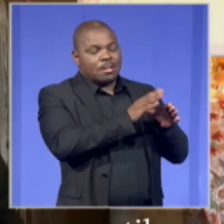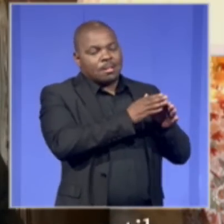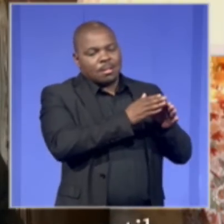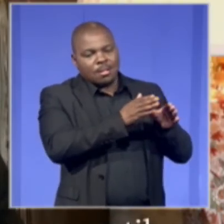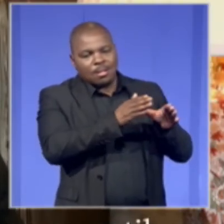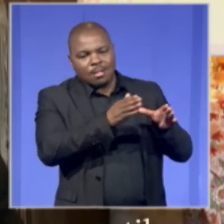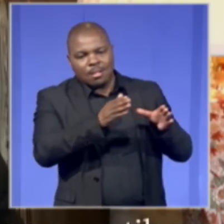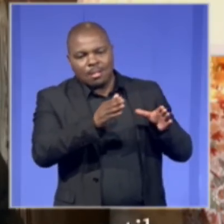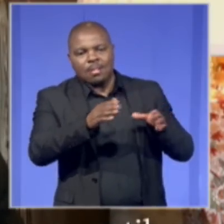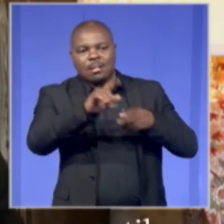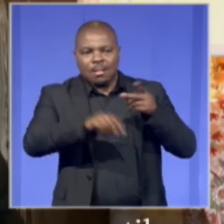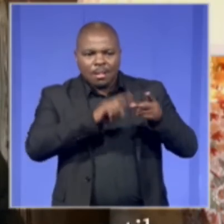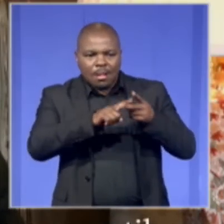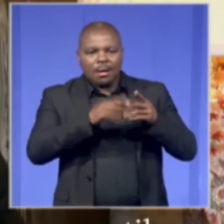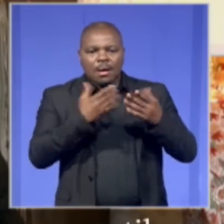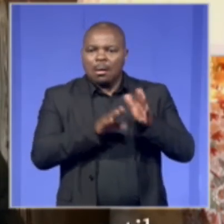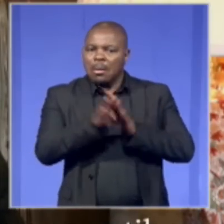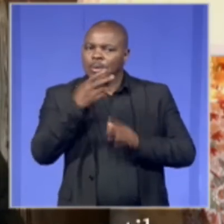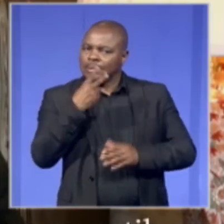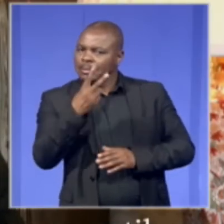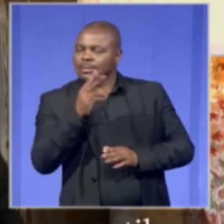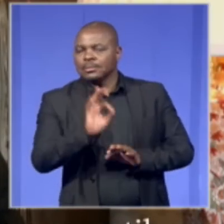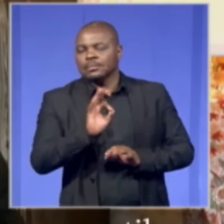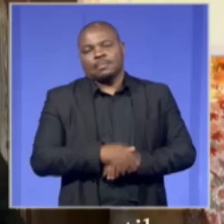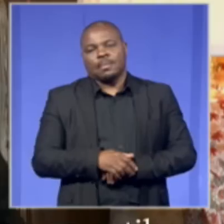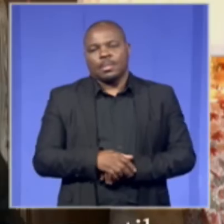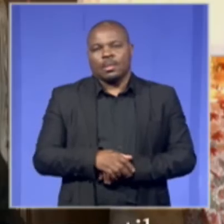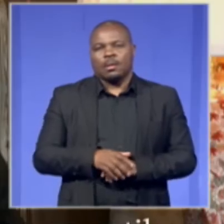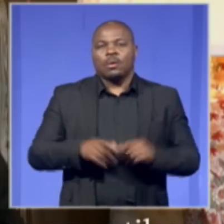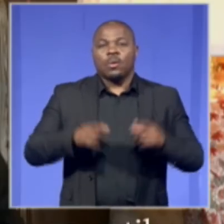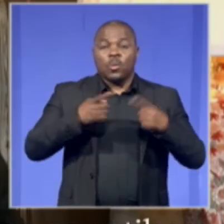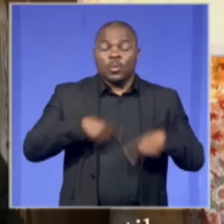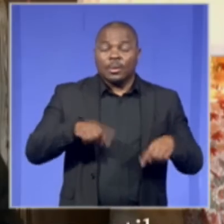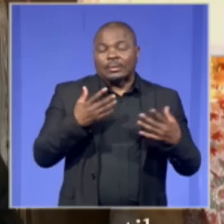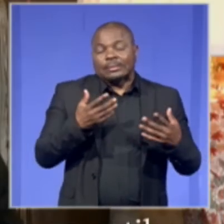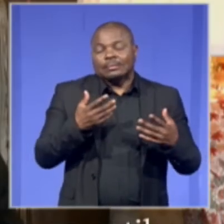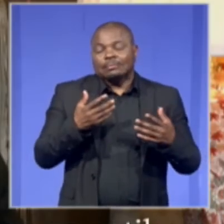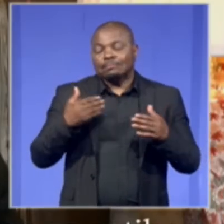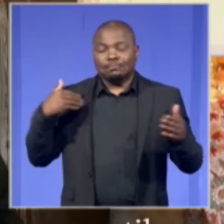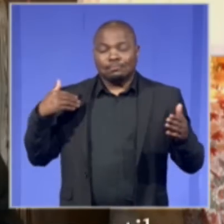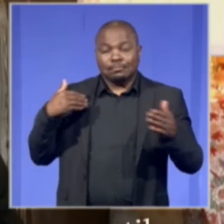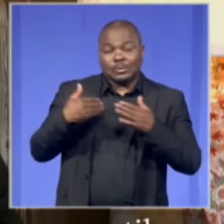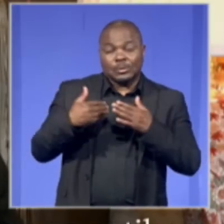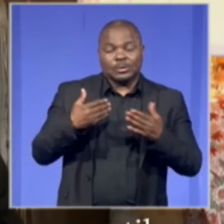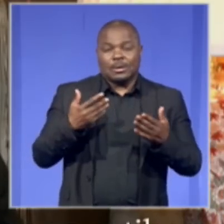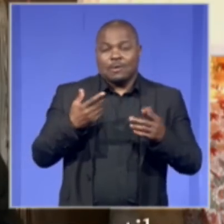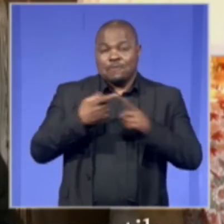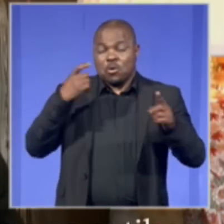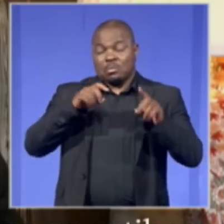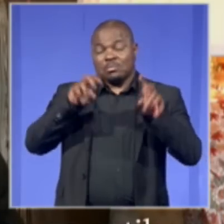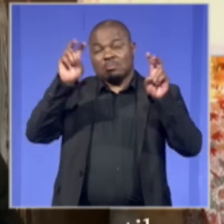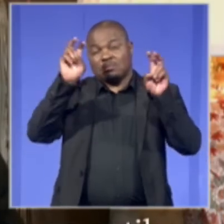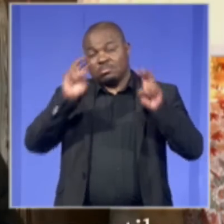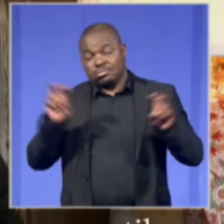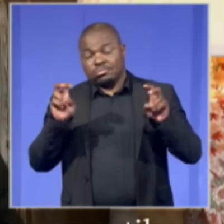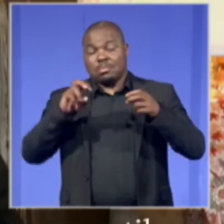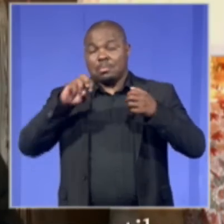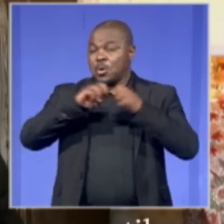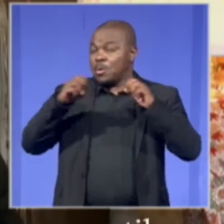show results. We are emerging from a debilitating energy crisis that caused